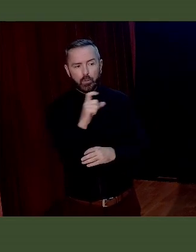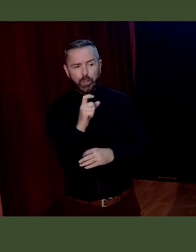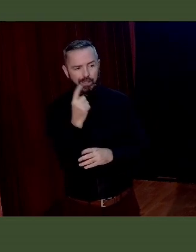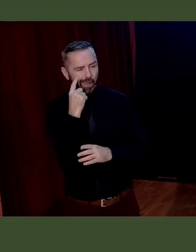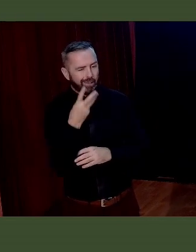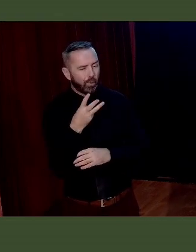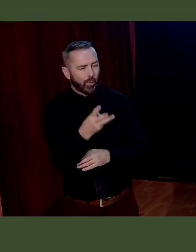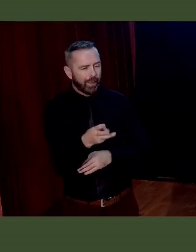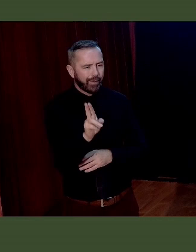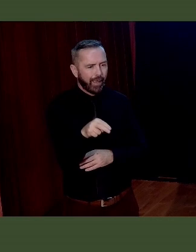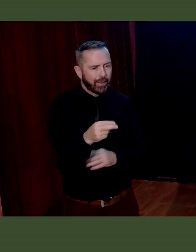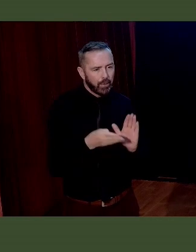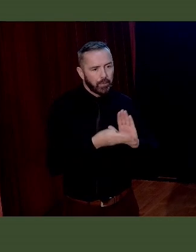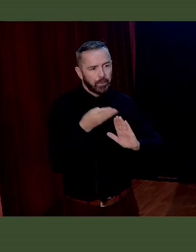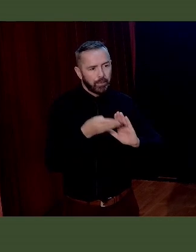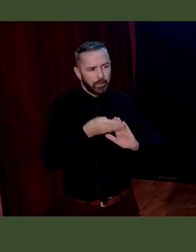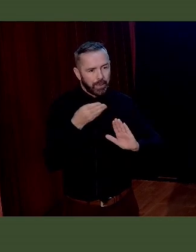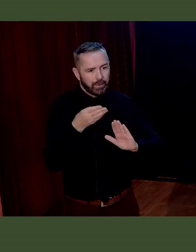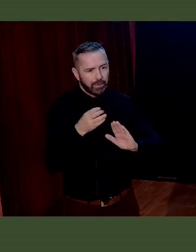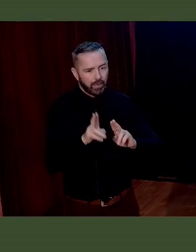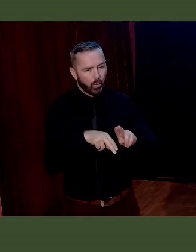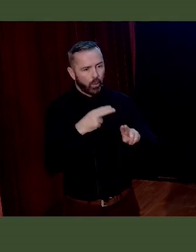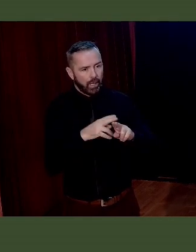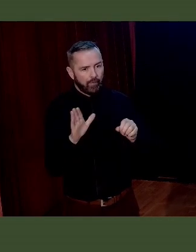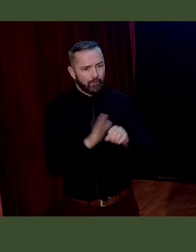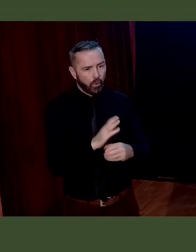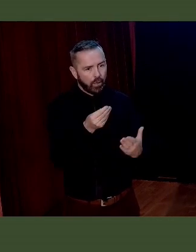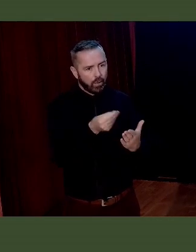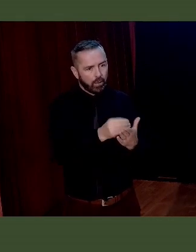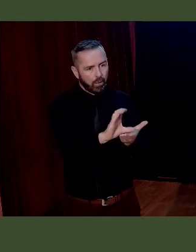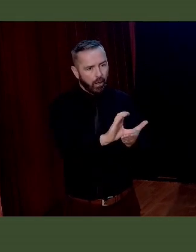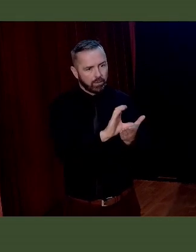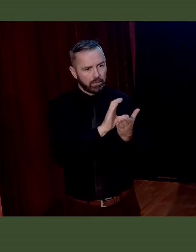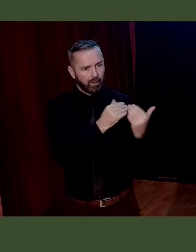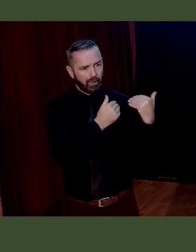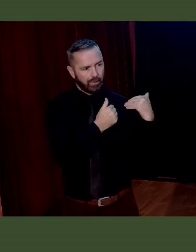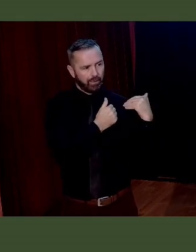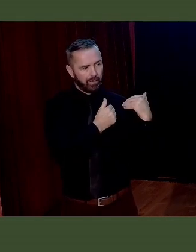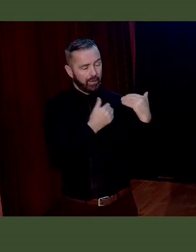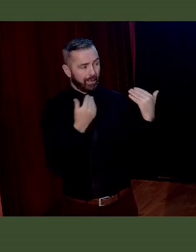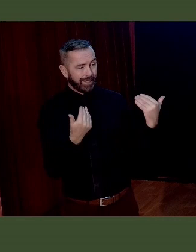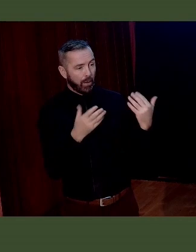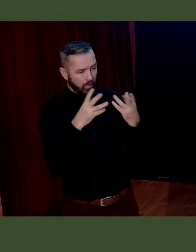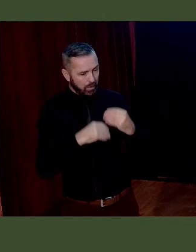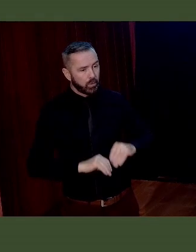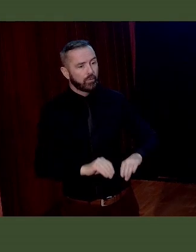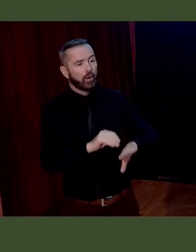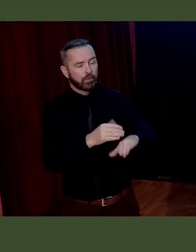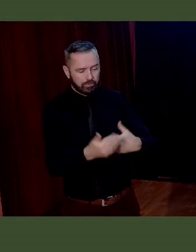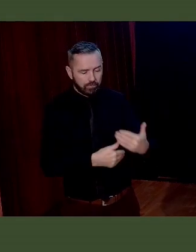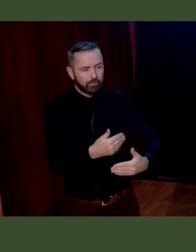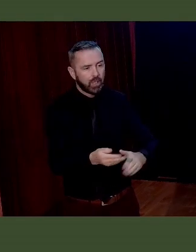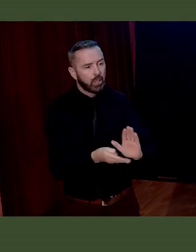a way of being able to build without carrying the cost. So we can now move, we can build